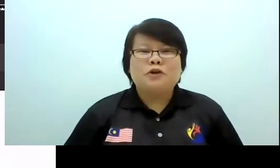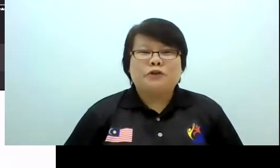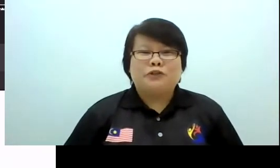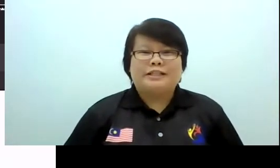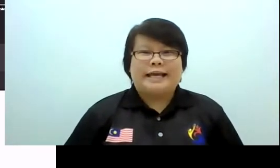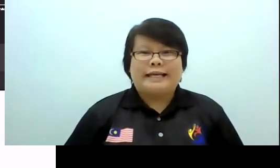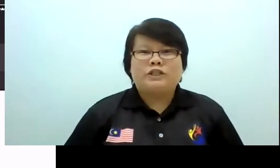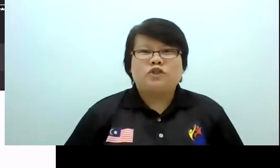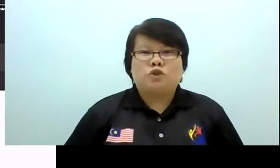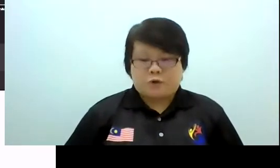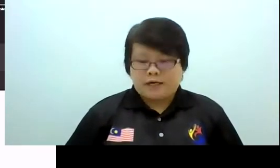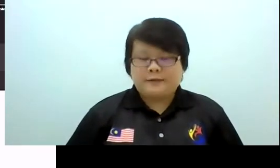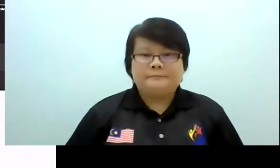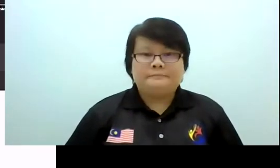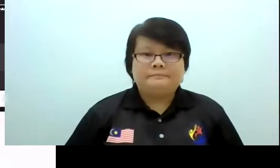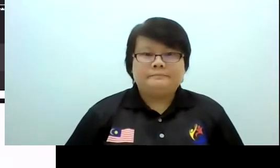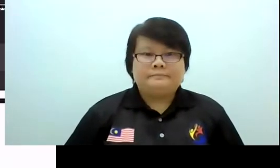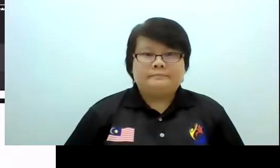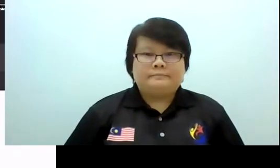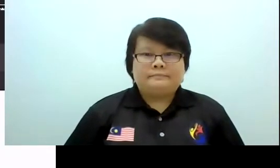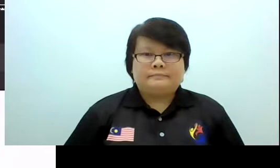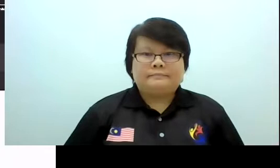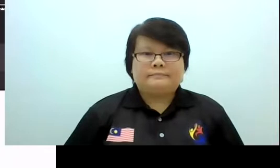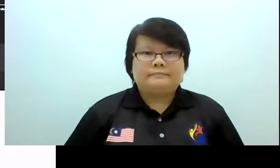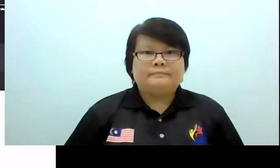Now we'll go to the second story.